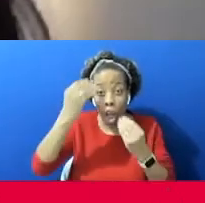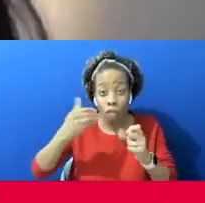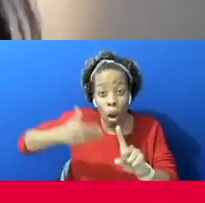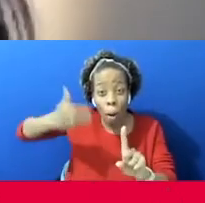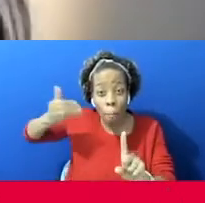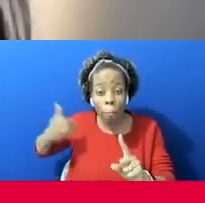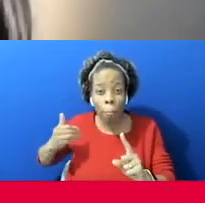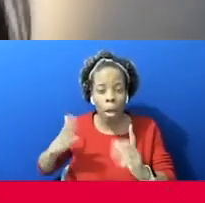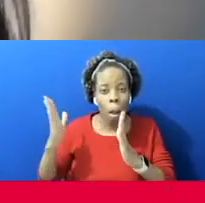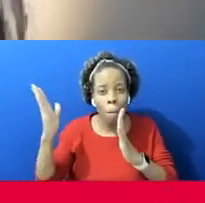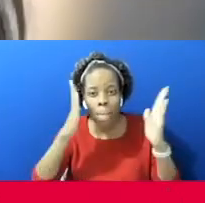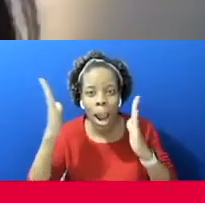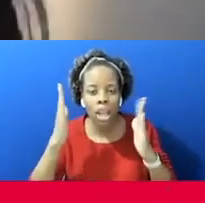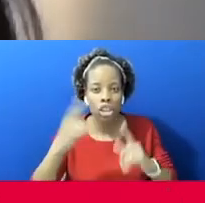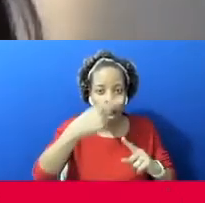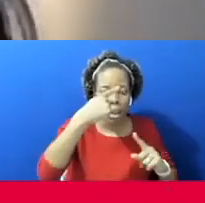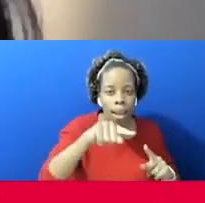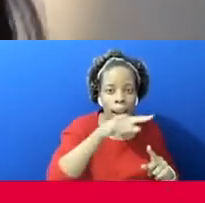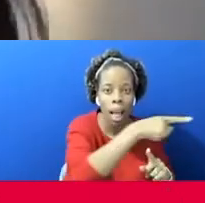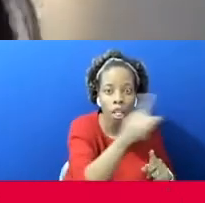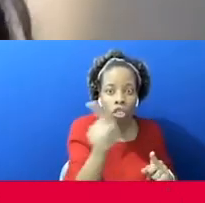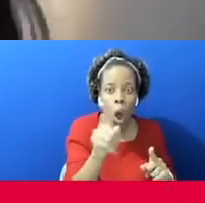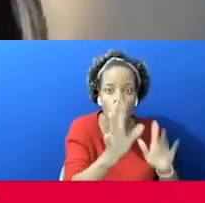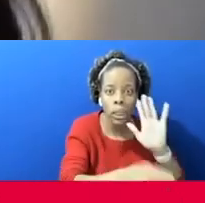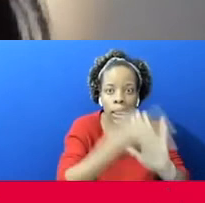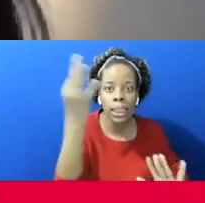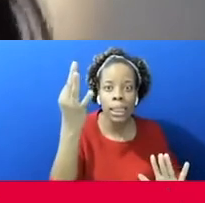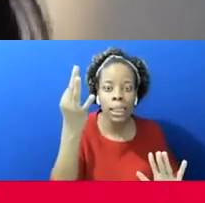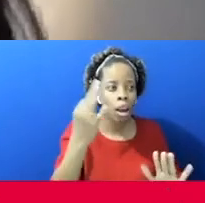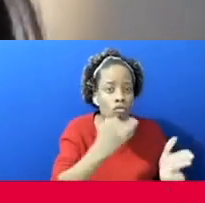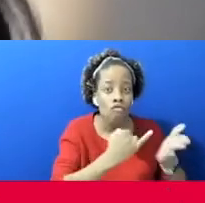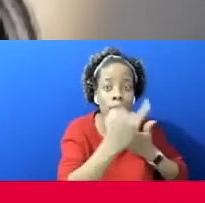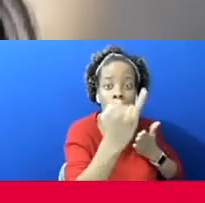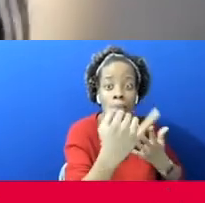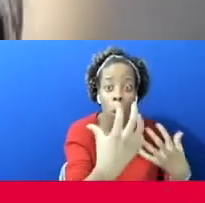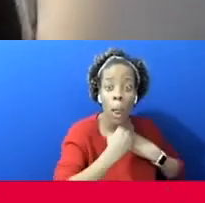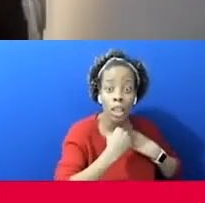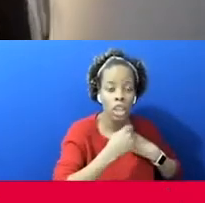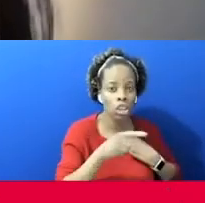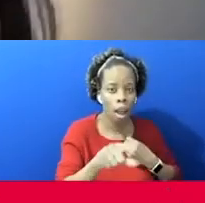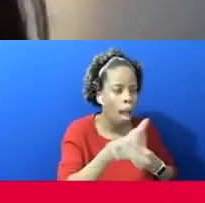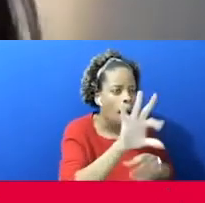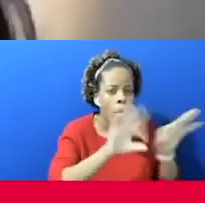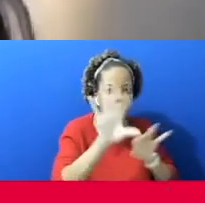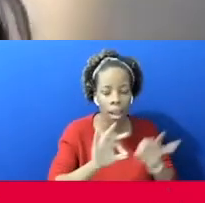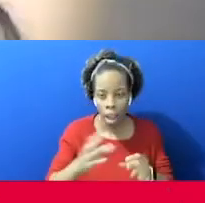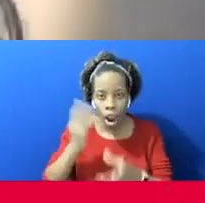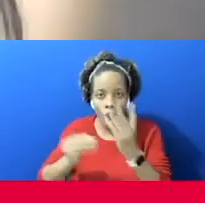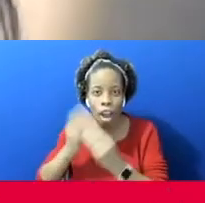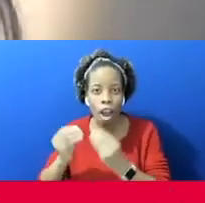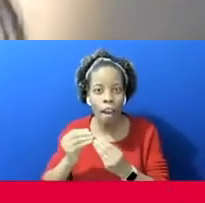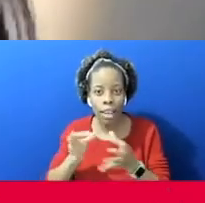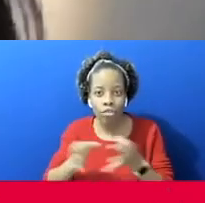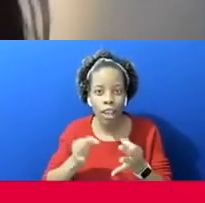in Thailand would try to resist colonization and occupation. And it's important that we do